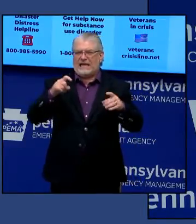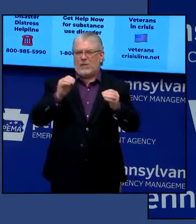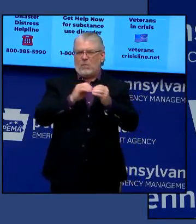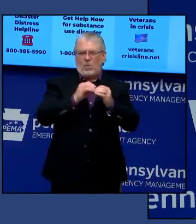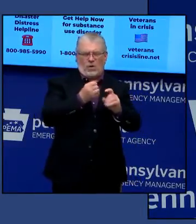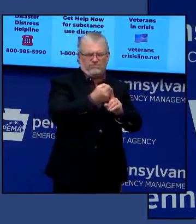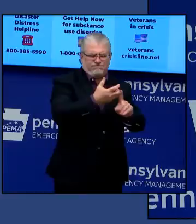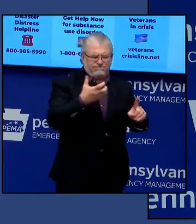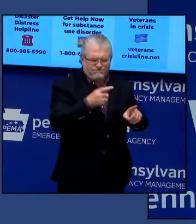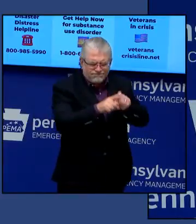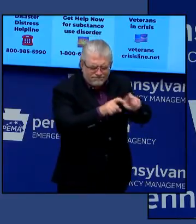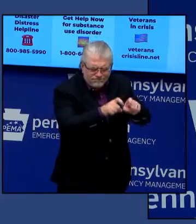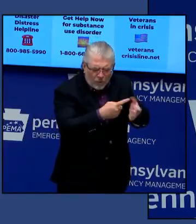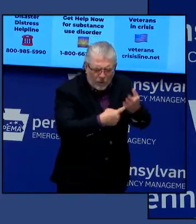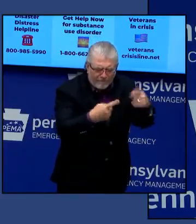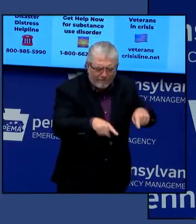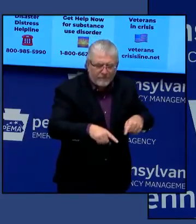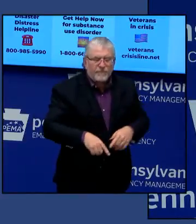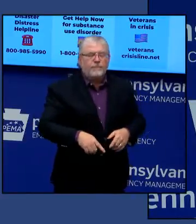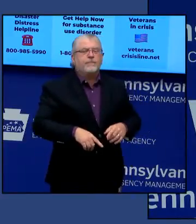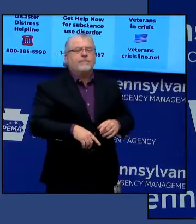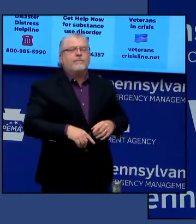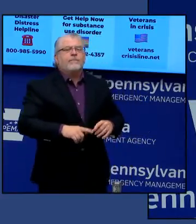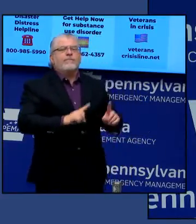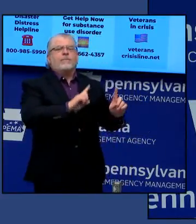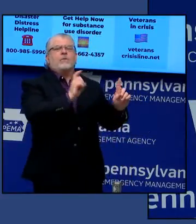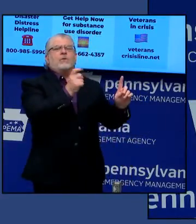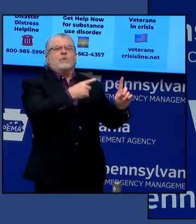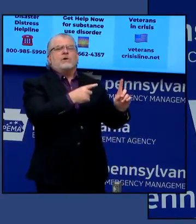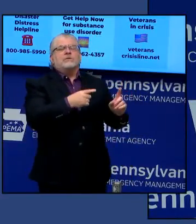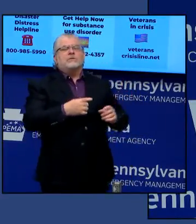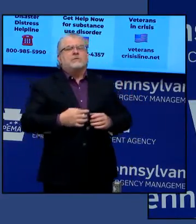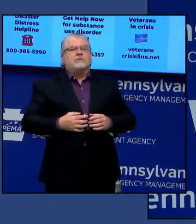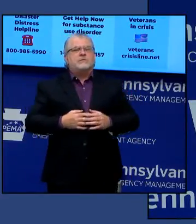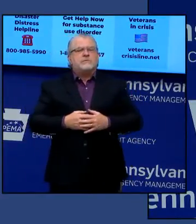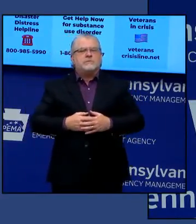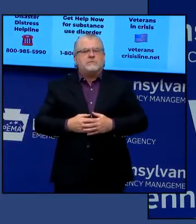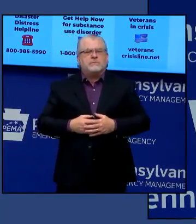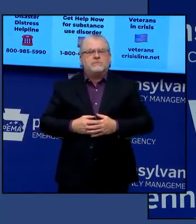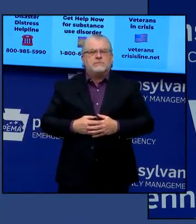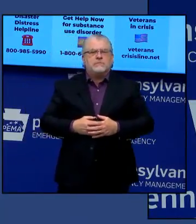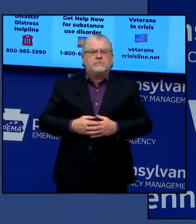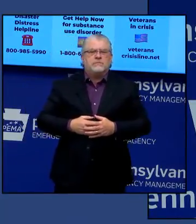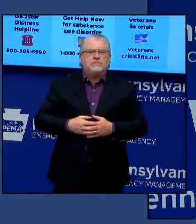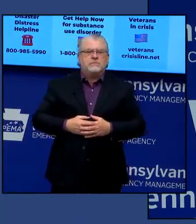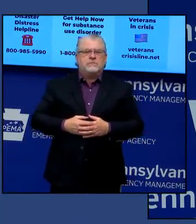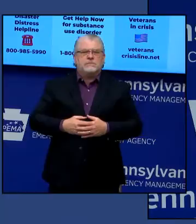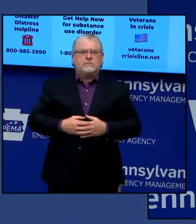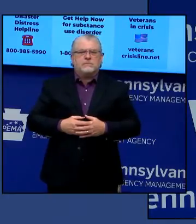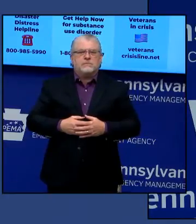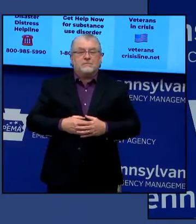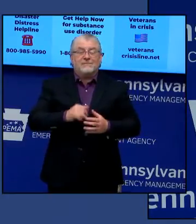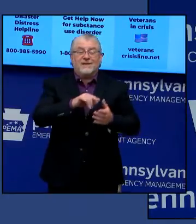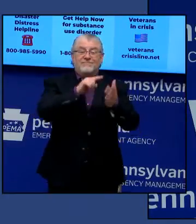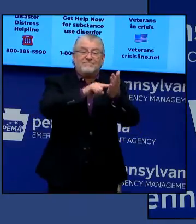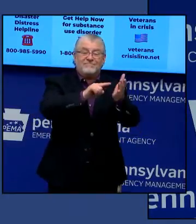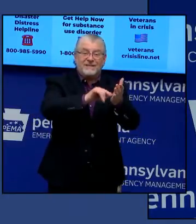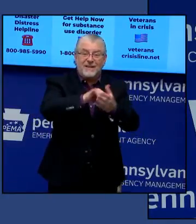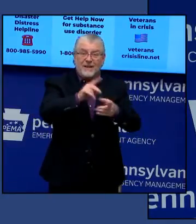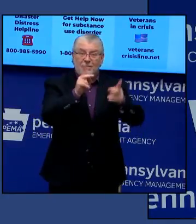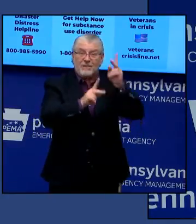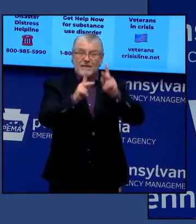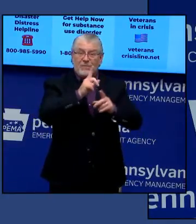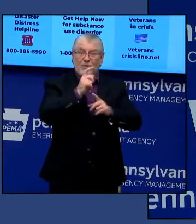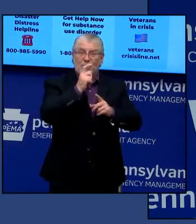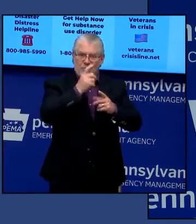there's evidence that significantly more residents have had the virus than have been tested for it, indicating the virus may be more widespread and perhaps